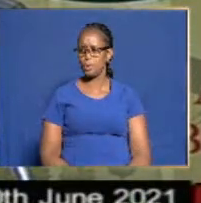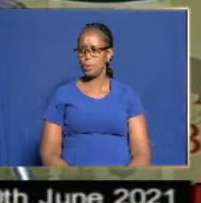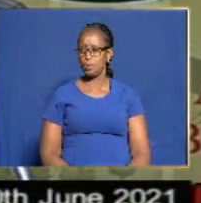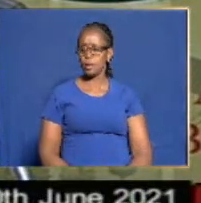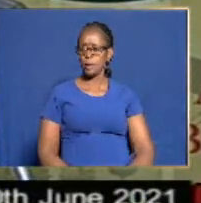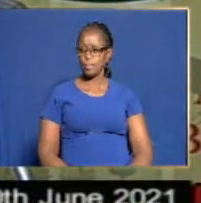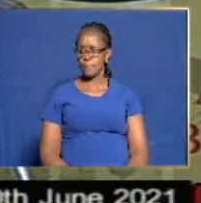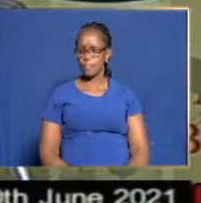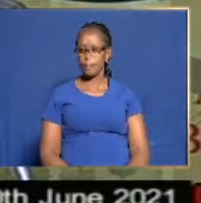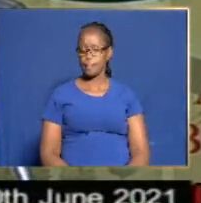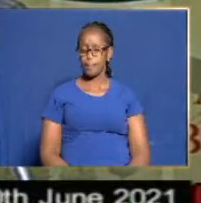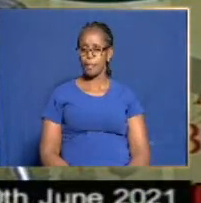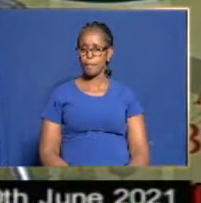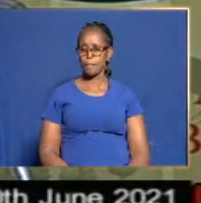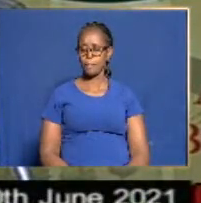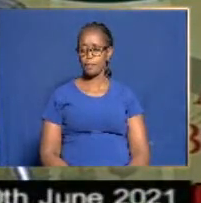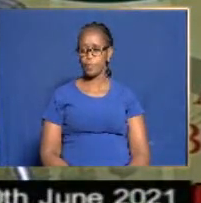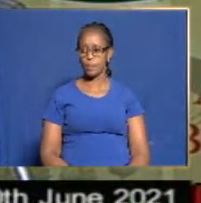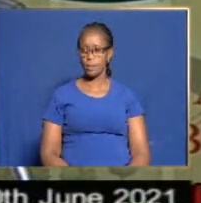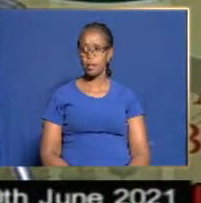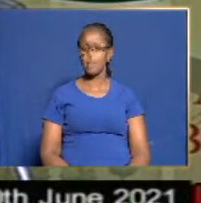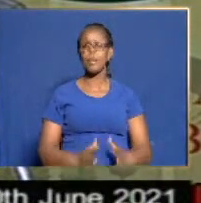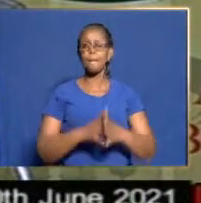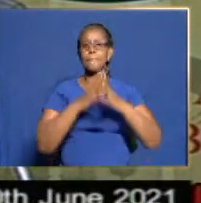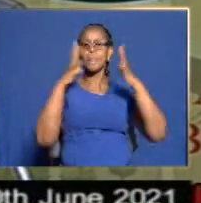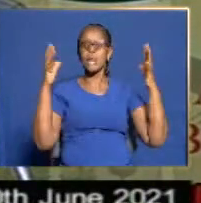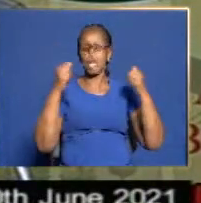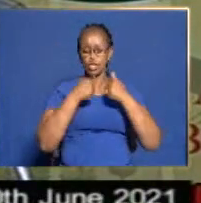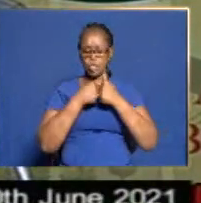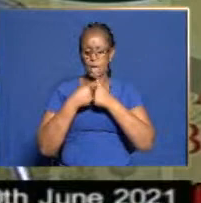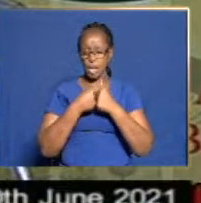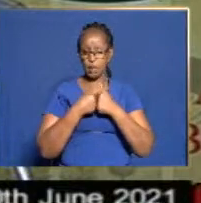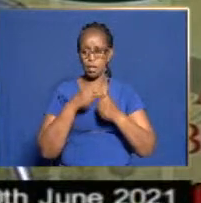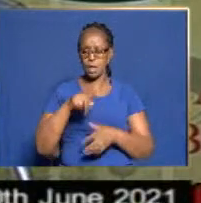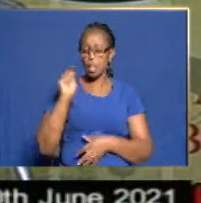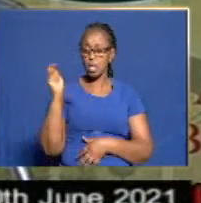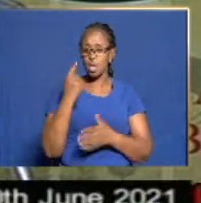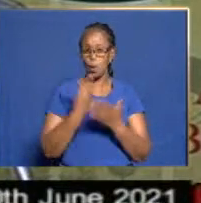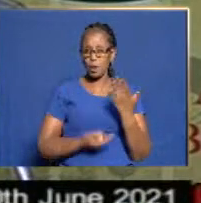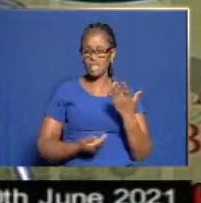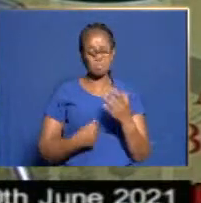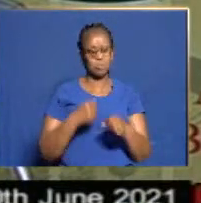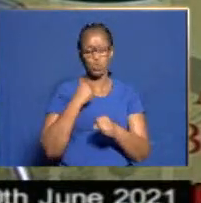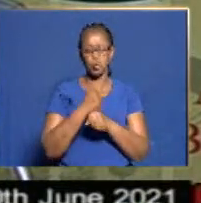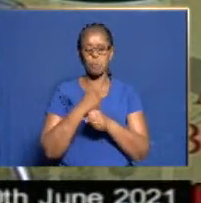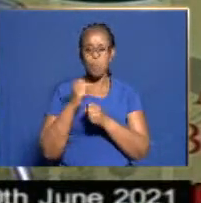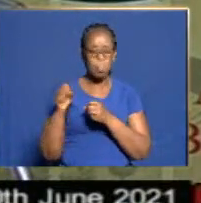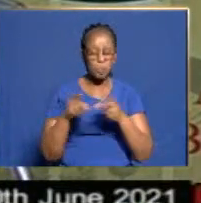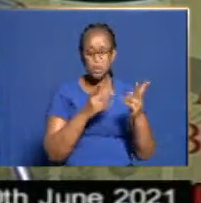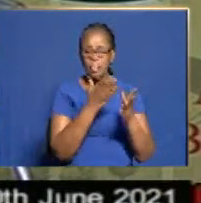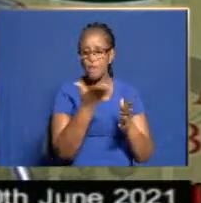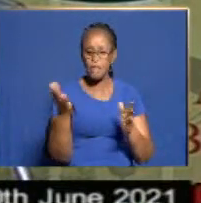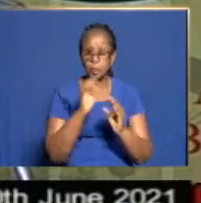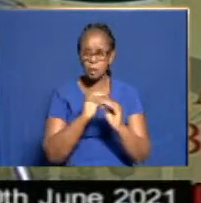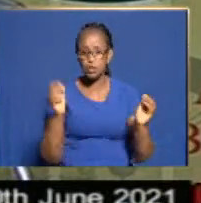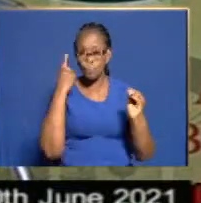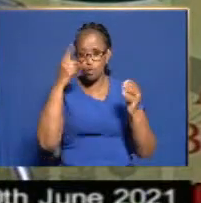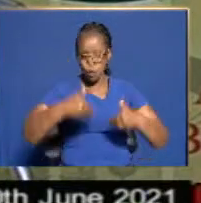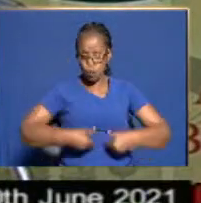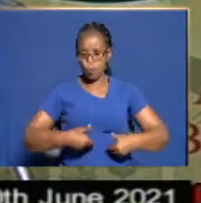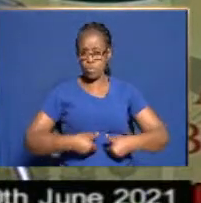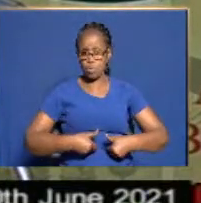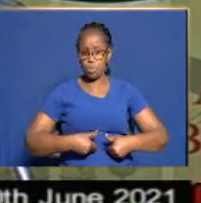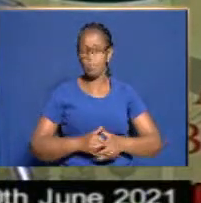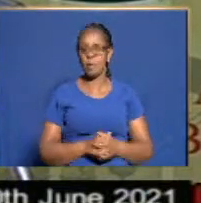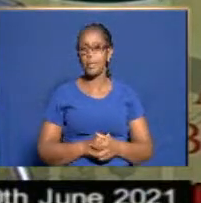Mr. Speaker, the most pressing challenge in our country at the moment is lack of job opportunities for the youth. This has